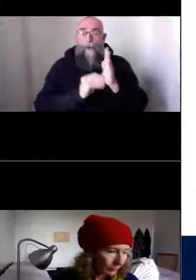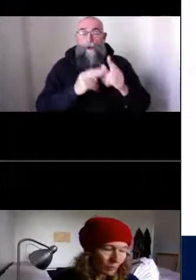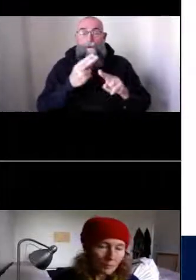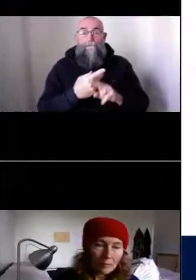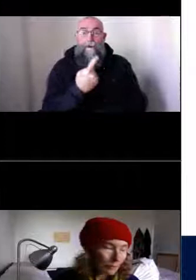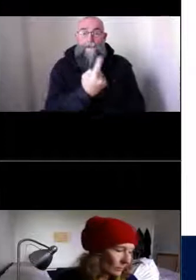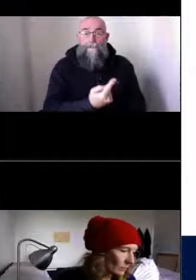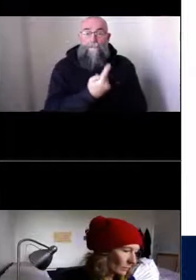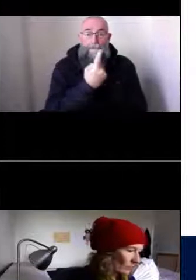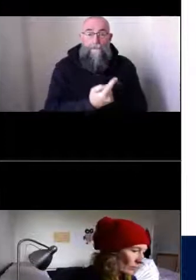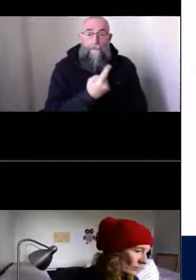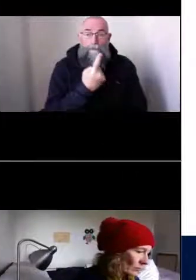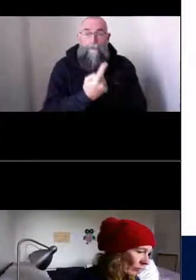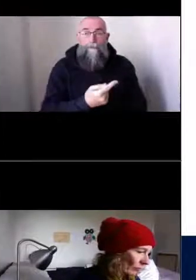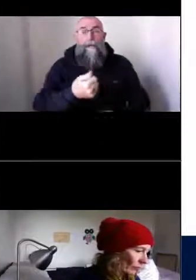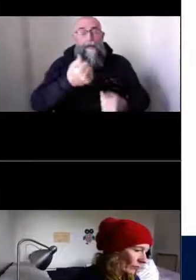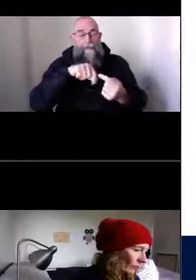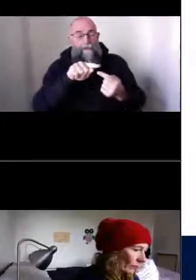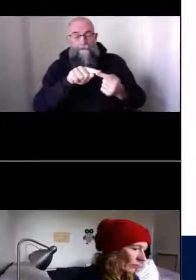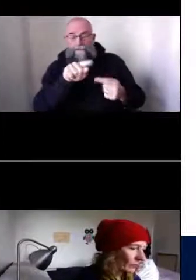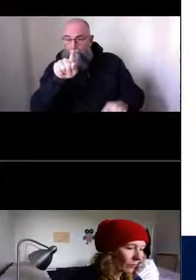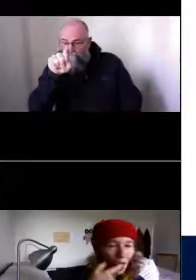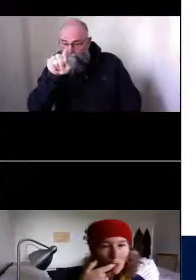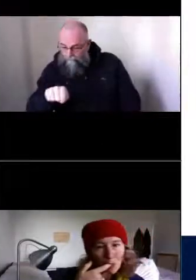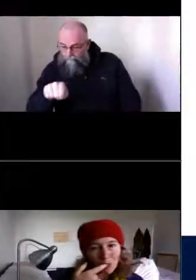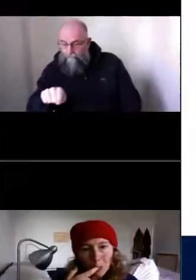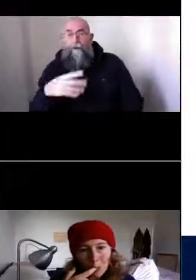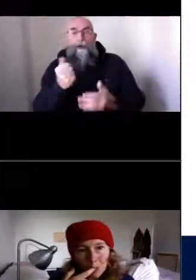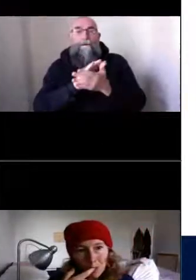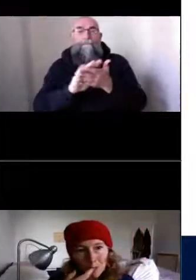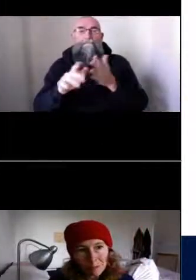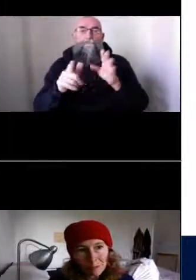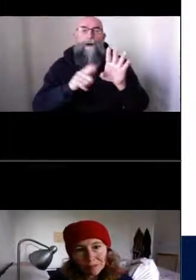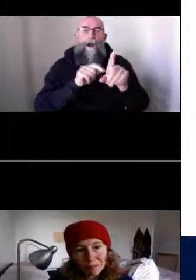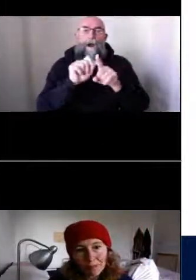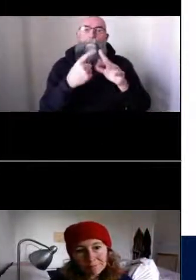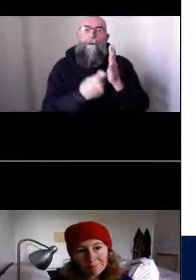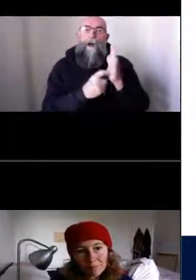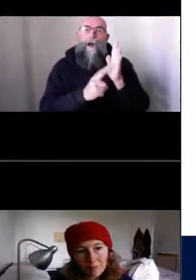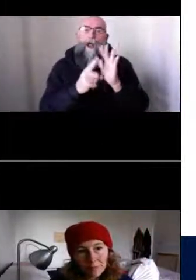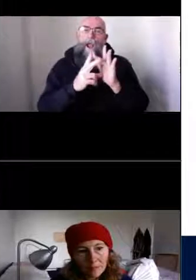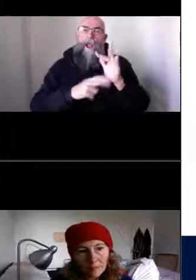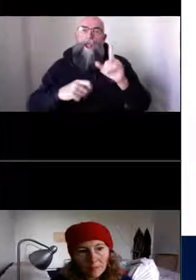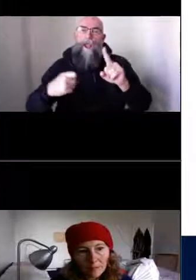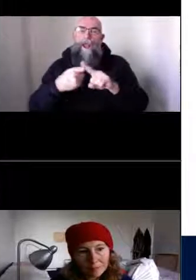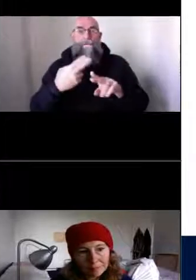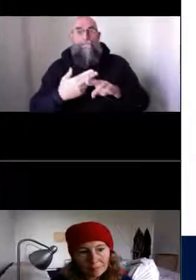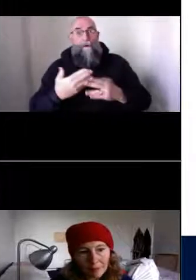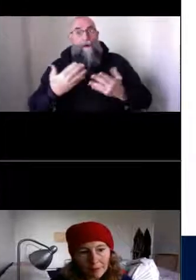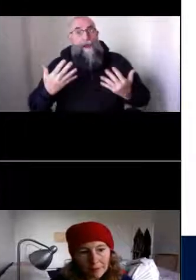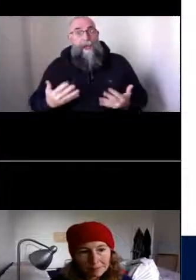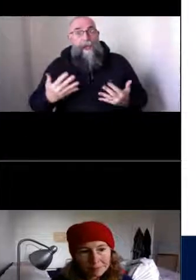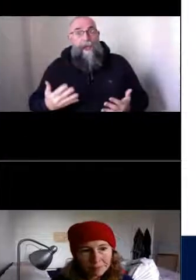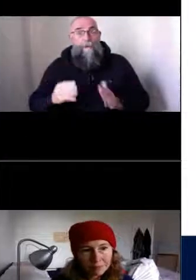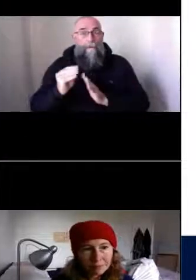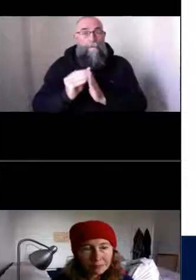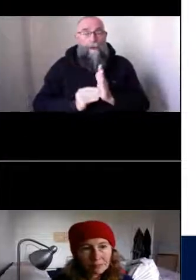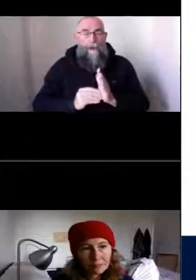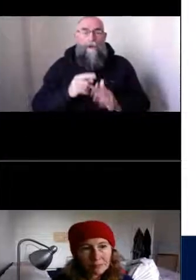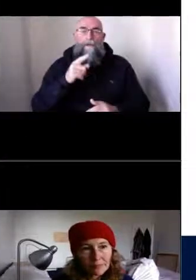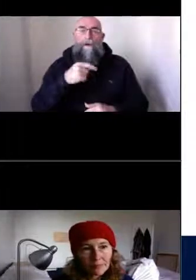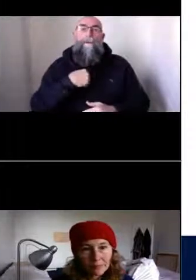down, and there'll be a hyperlink to Apply Now, and that will take you to Smarty Grants, which is our online